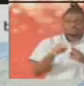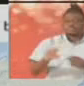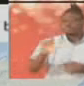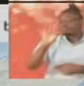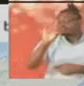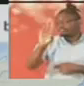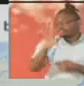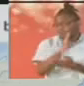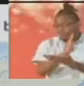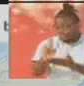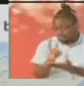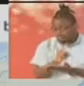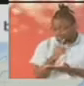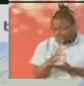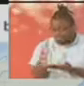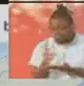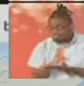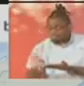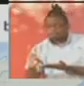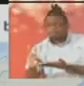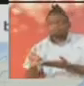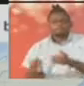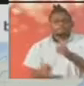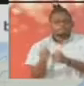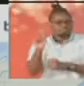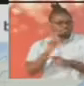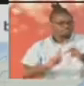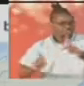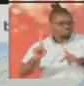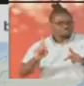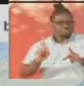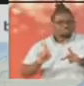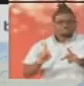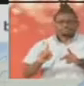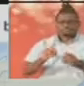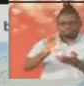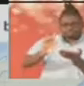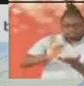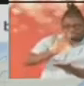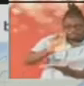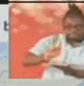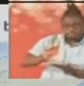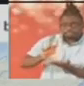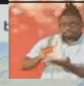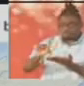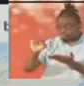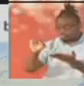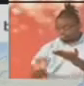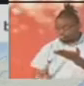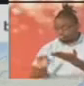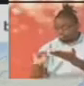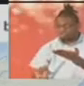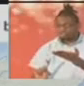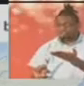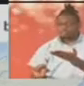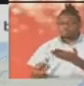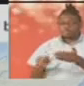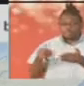have the higher density of cases in that central area and in that southern area in County Victoria. They're closer to the San Fernando